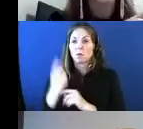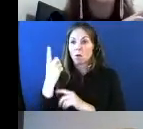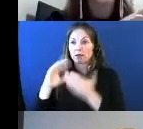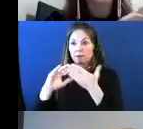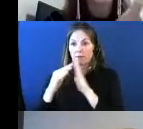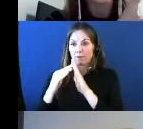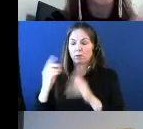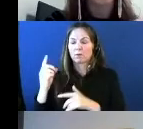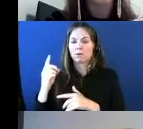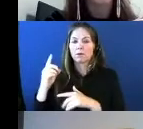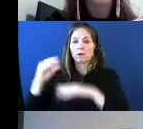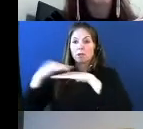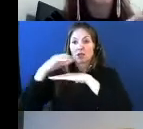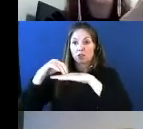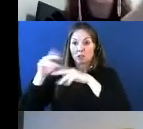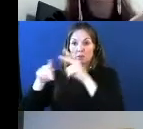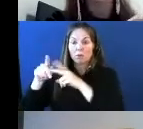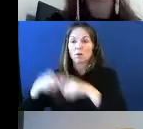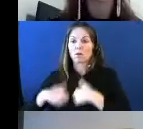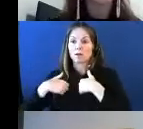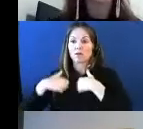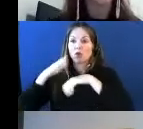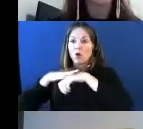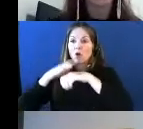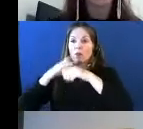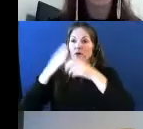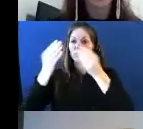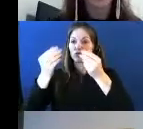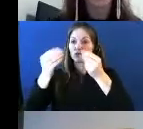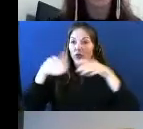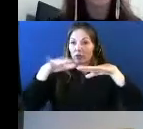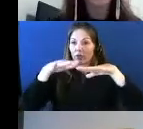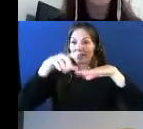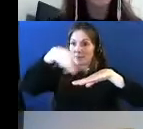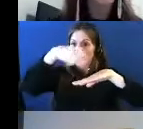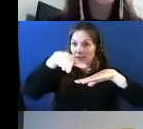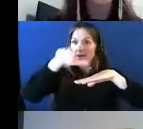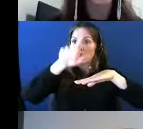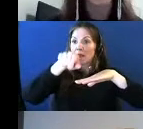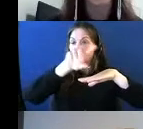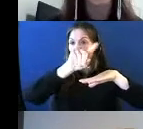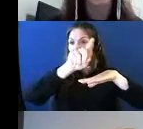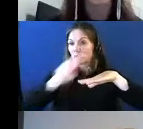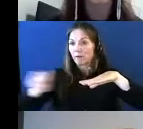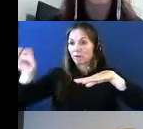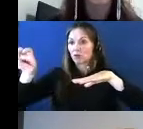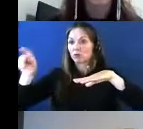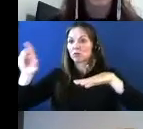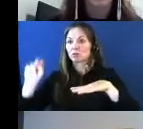Indigenous peoples are on a reserve in Quebec, and they have to travel to New Brunswick for school. And their school's been known to